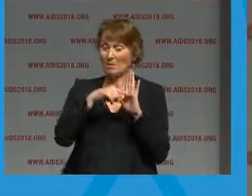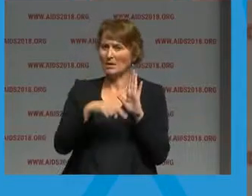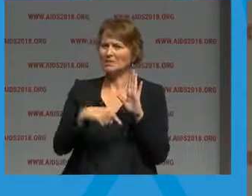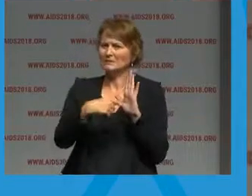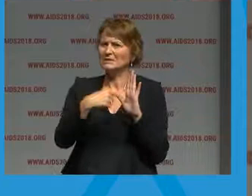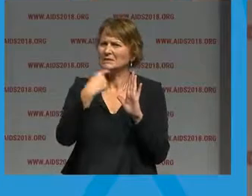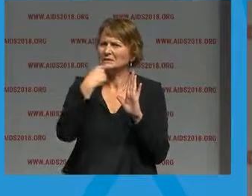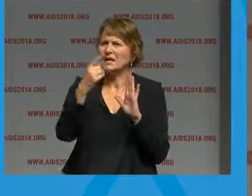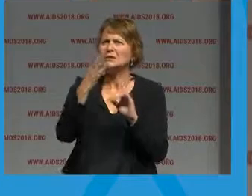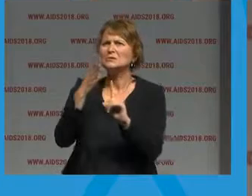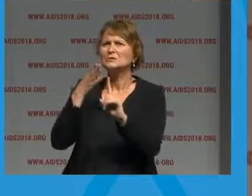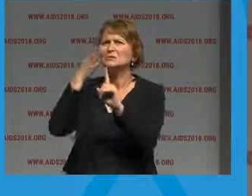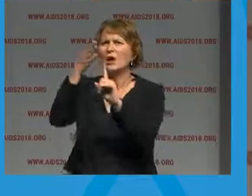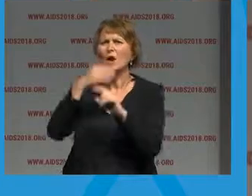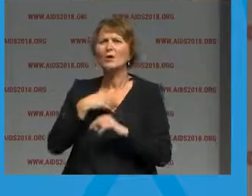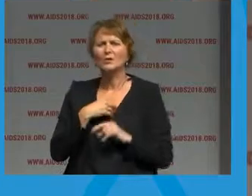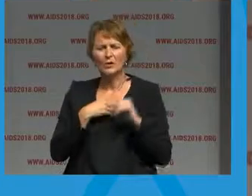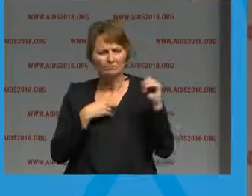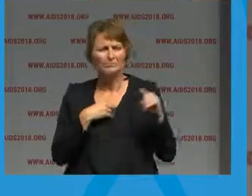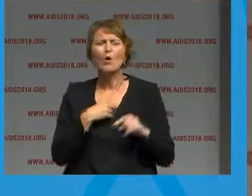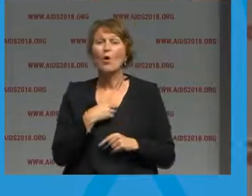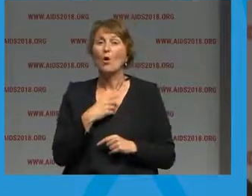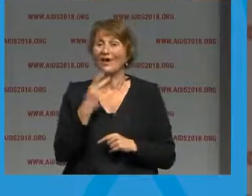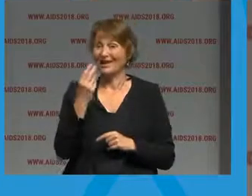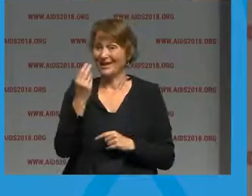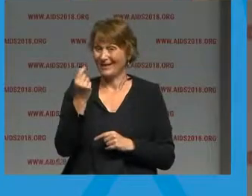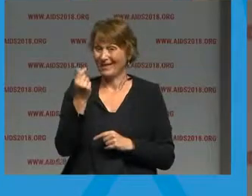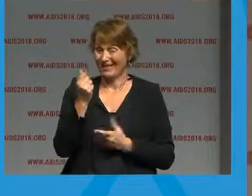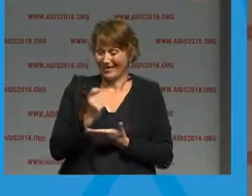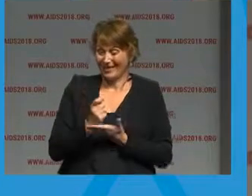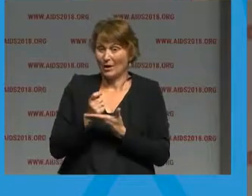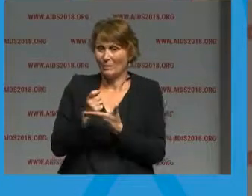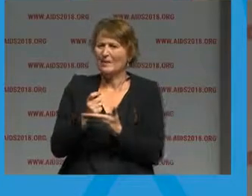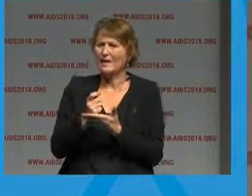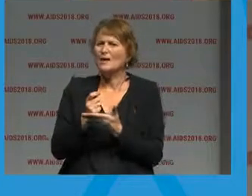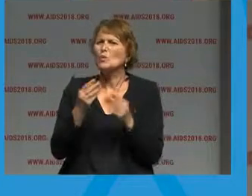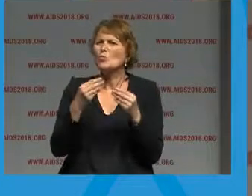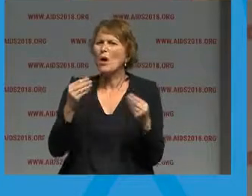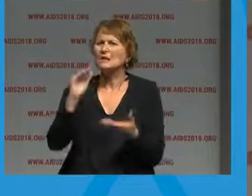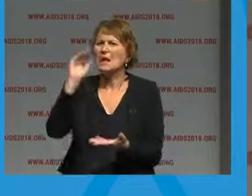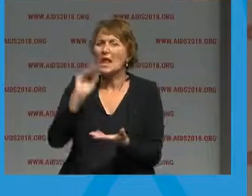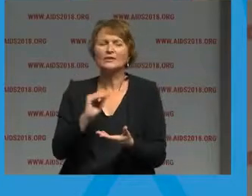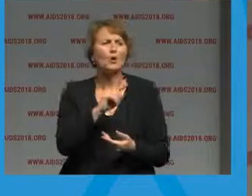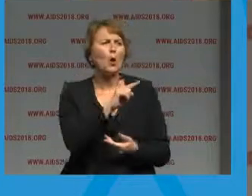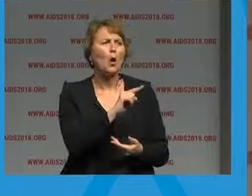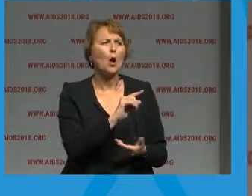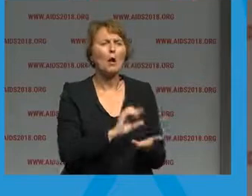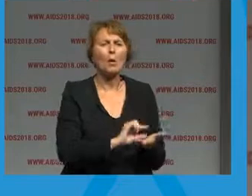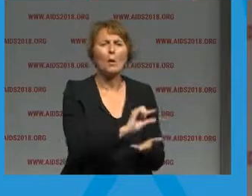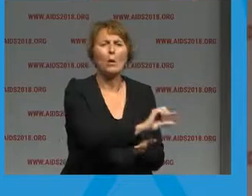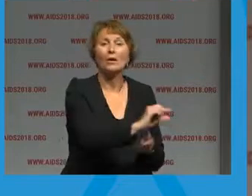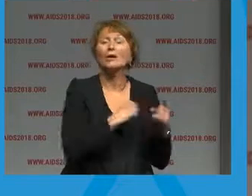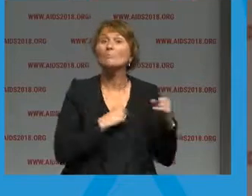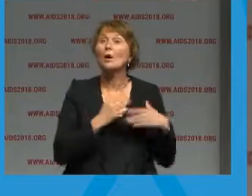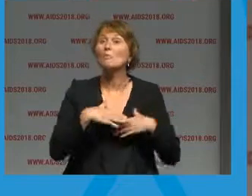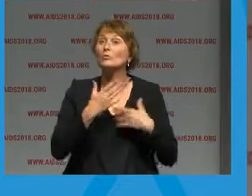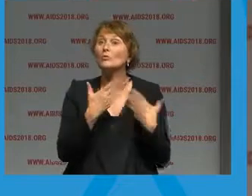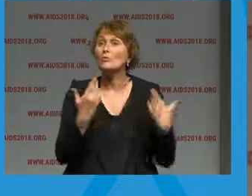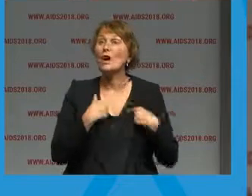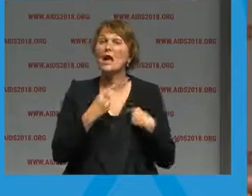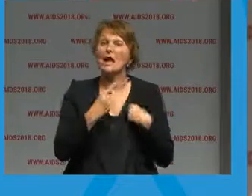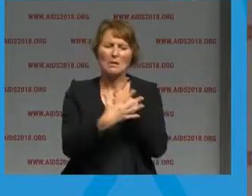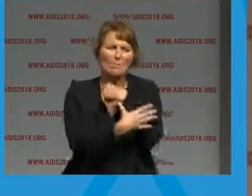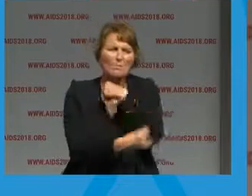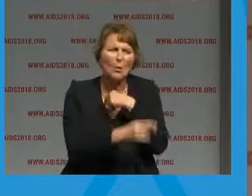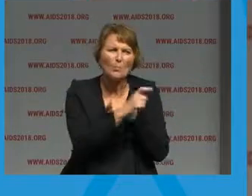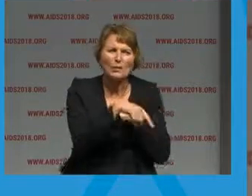target inferior quality therapy for them. And by the way, they're mostly black people, brown people, and poor people. And